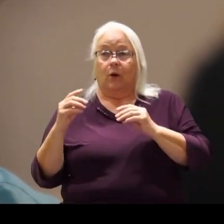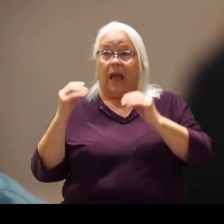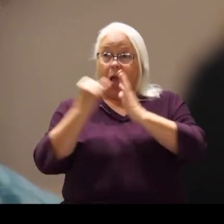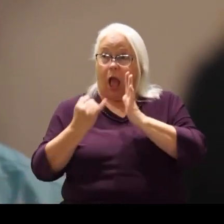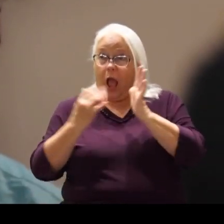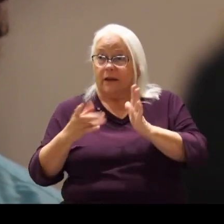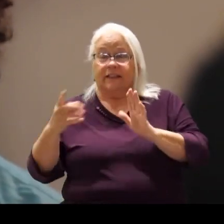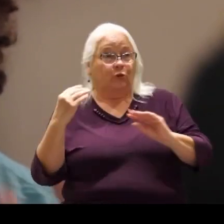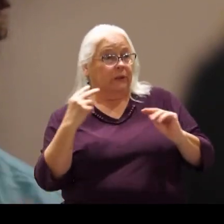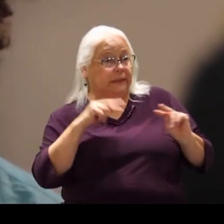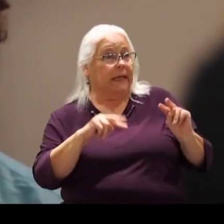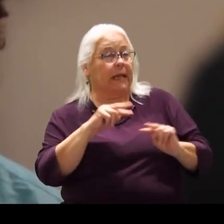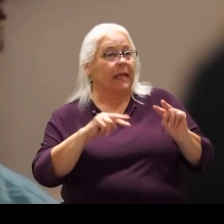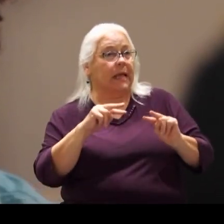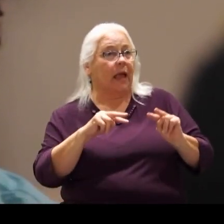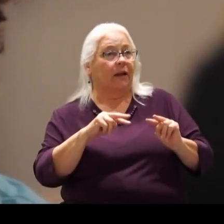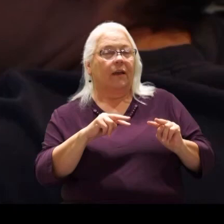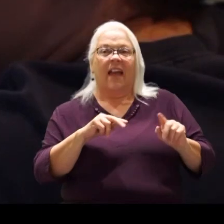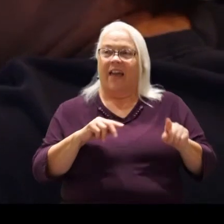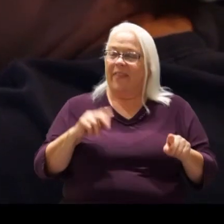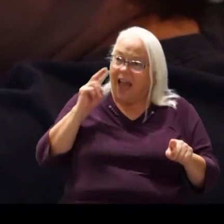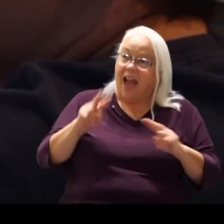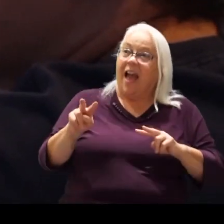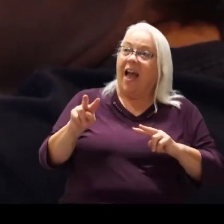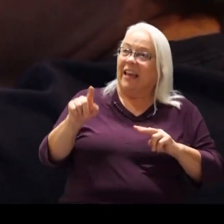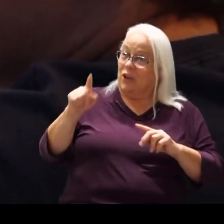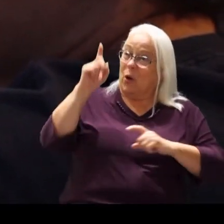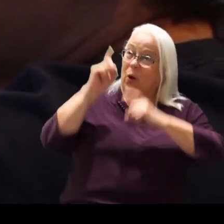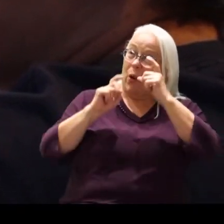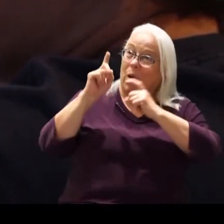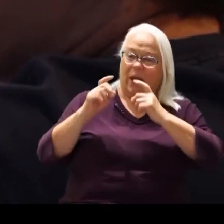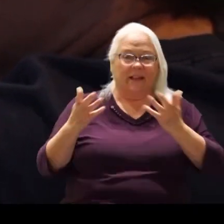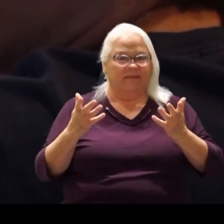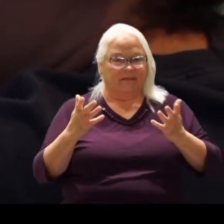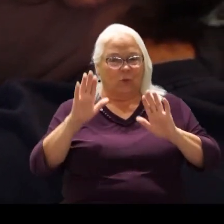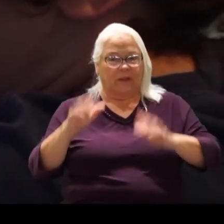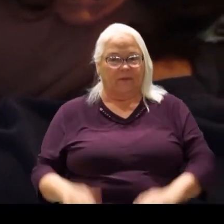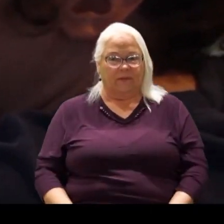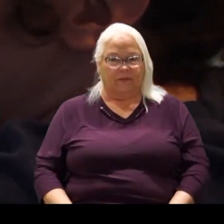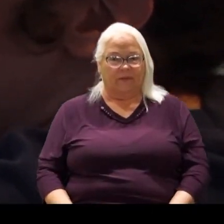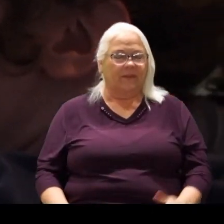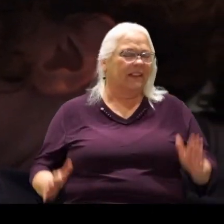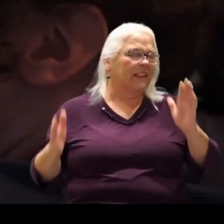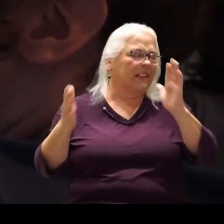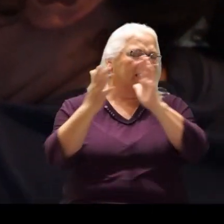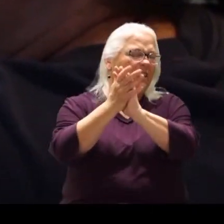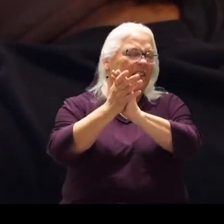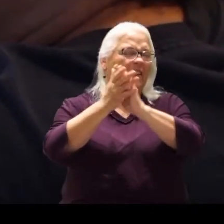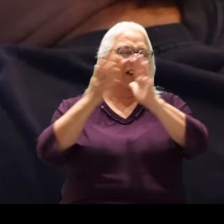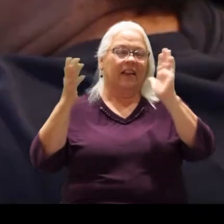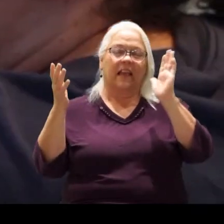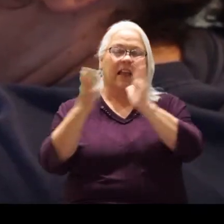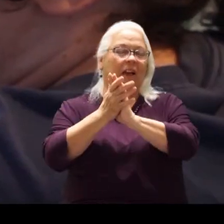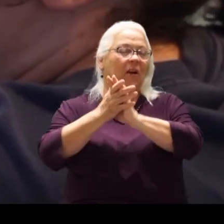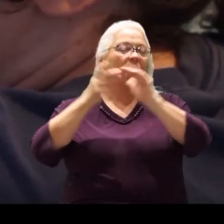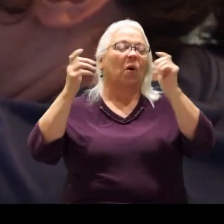you can see it and you get excited and they feed off that, and it's really, really a wonderful feeling, I think, for everyone involved.